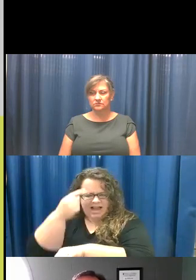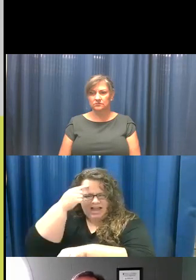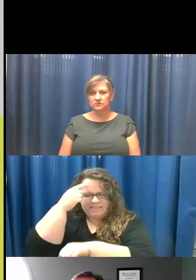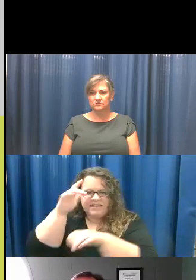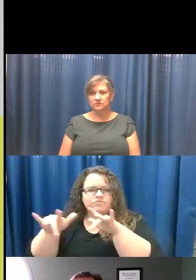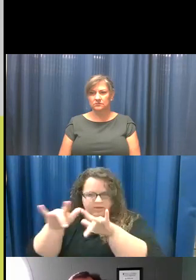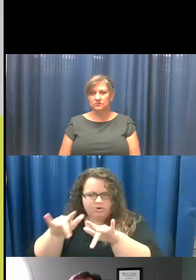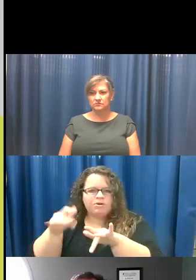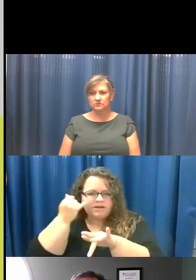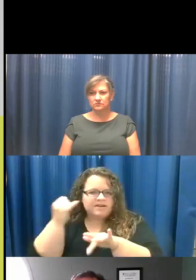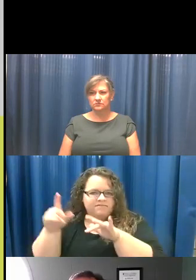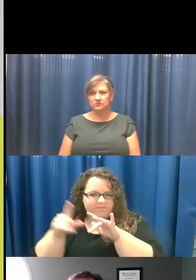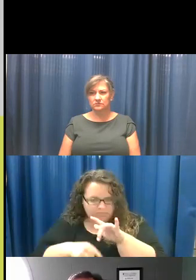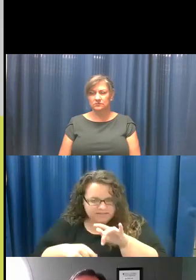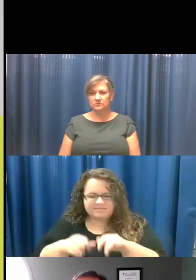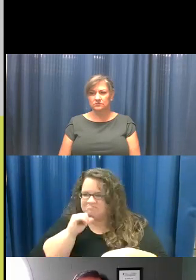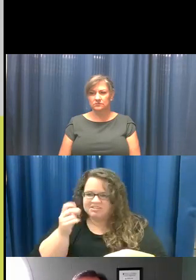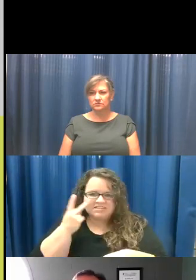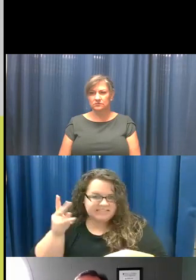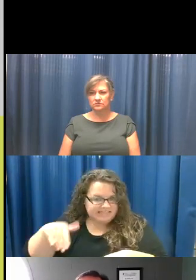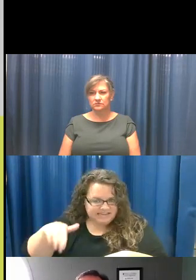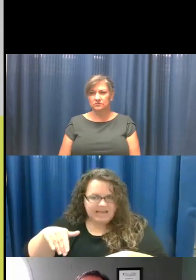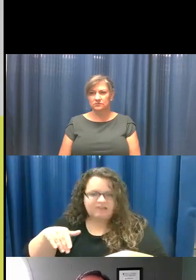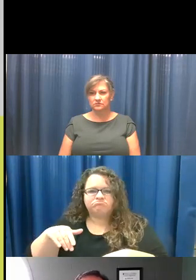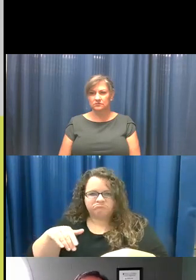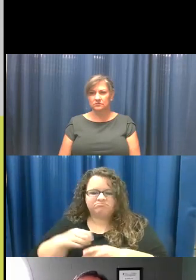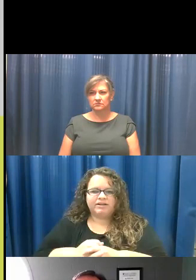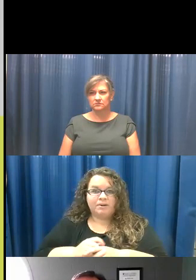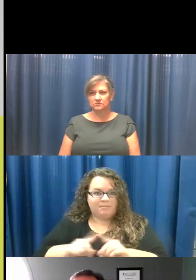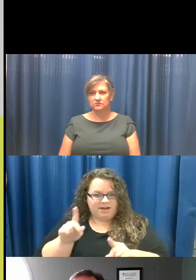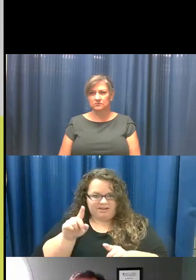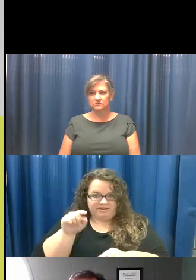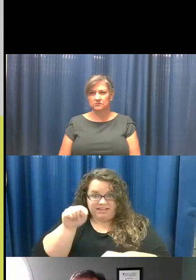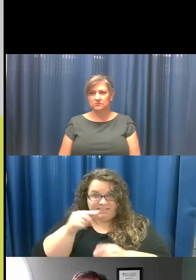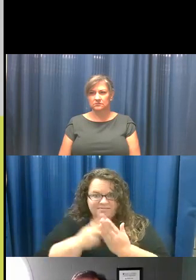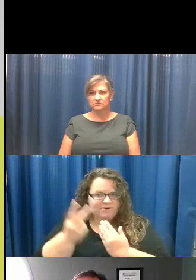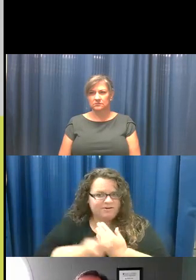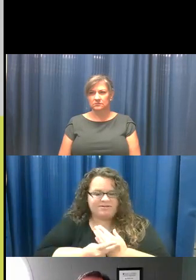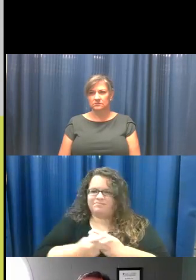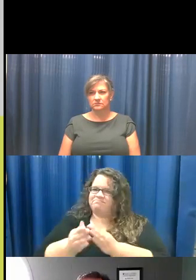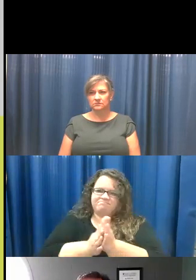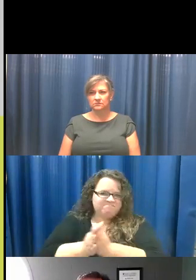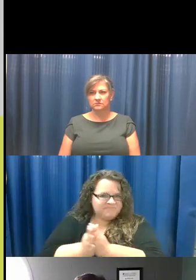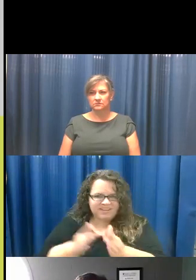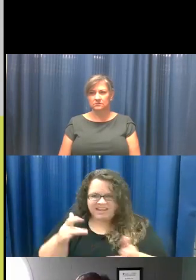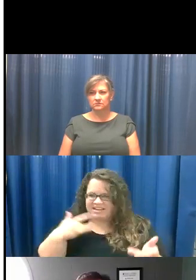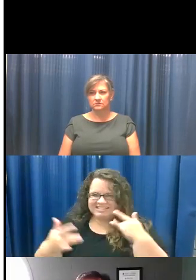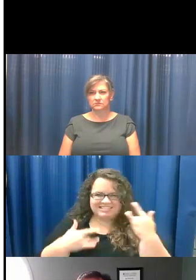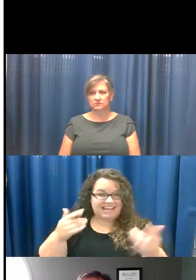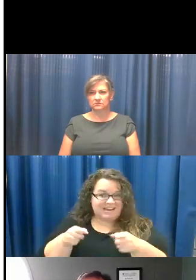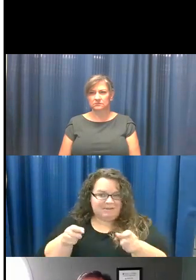missed that. But this creates some really exciting new opportunities for how we get to work here at Pikes Peak Community